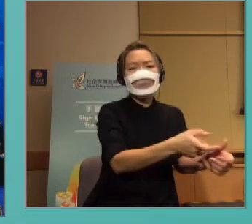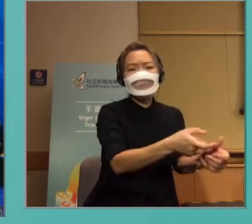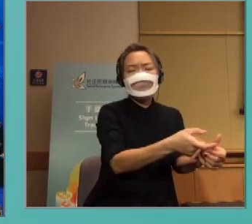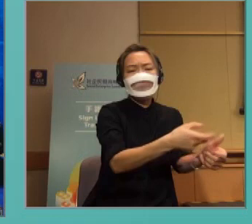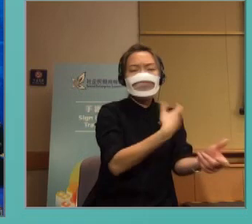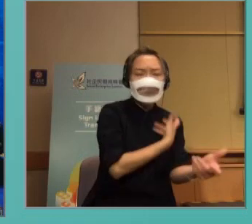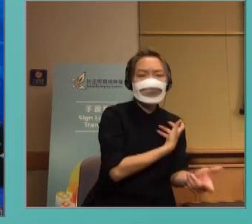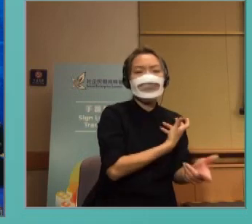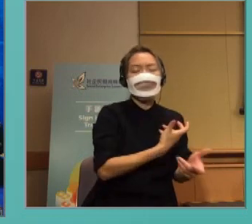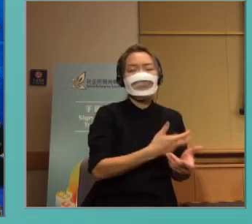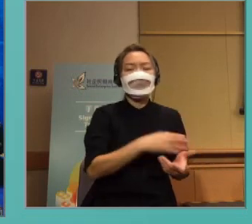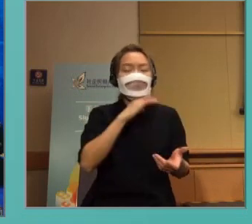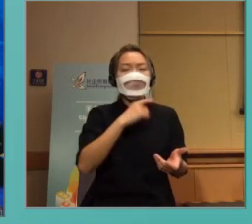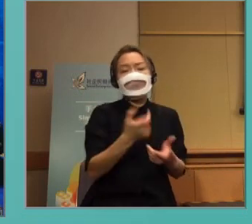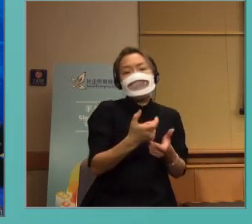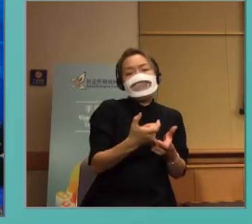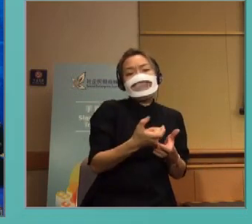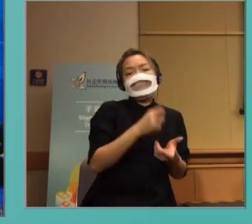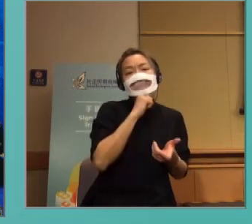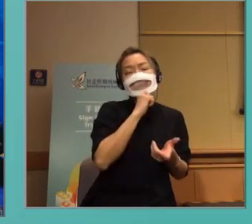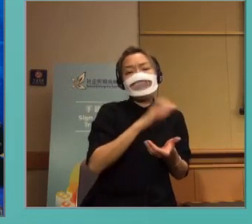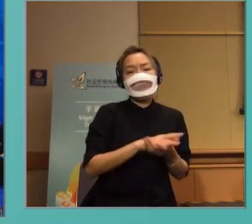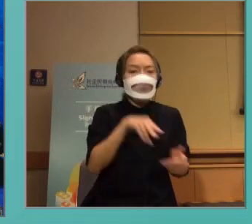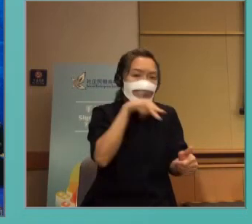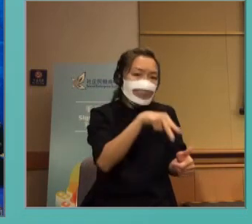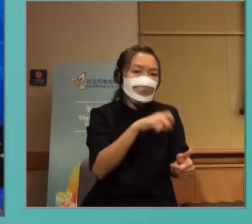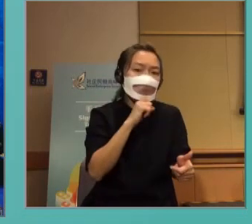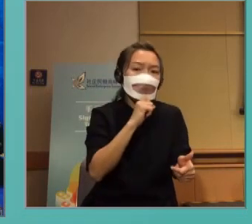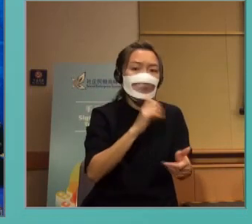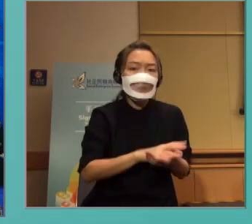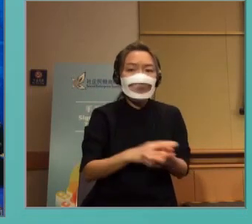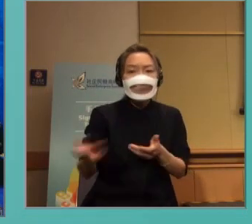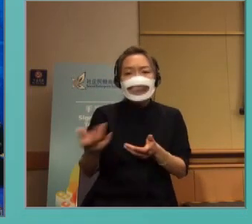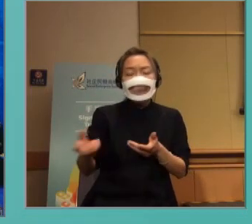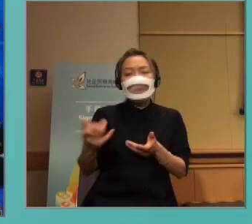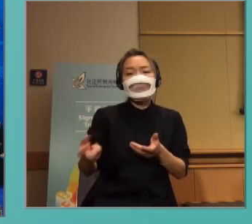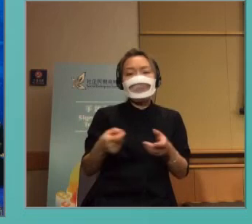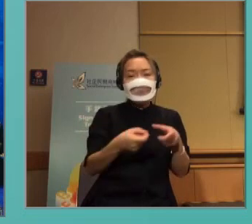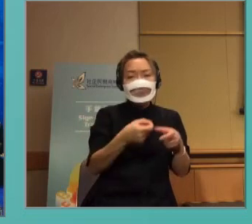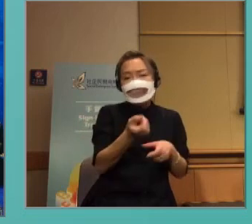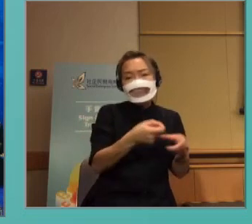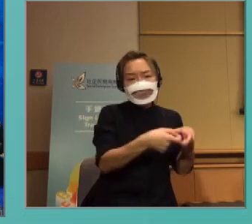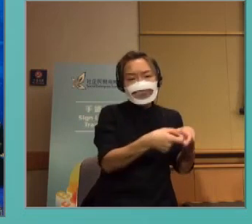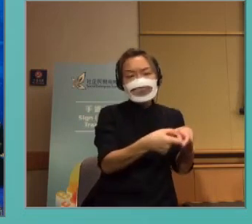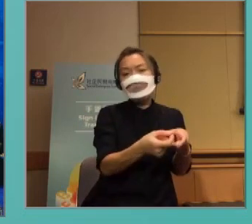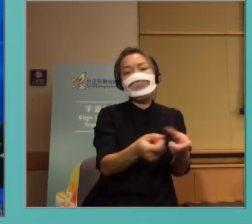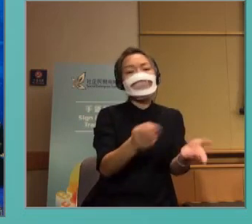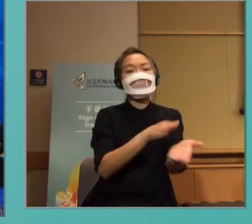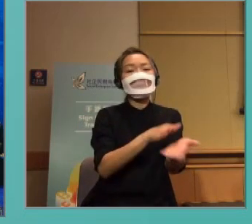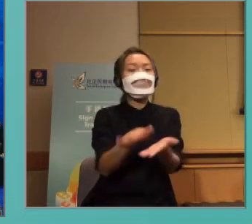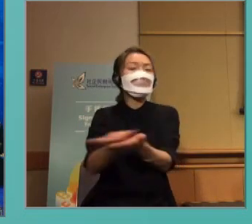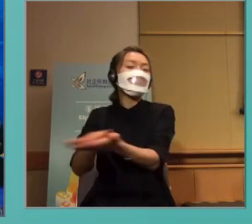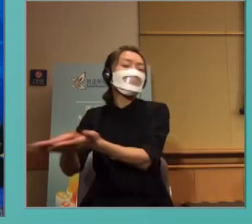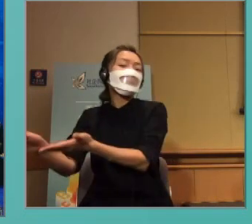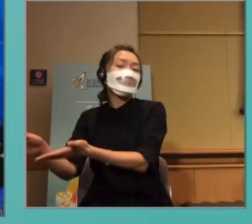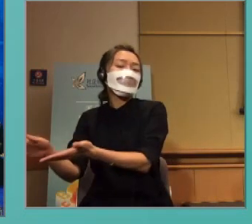the small data businesses in Europe as a result, right? So the intentions are the positive ones. It's the effect, and I think as an